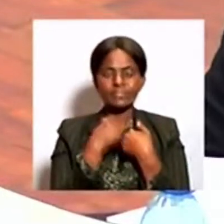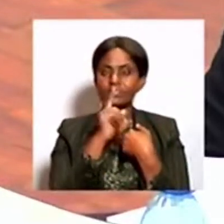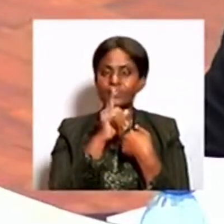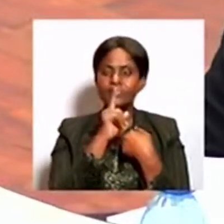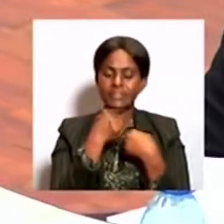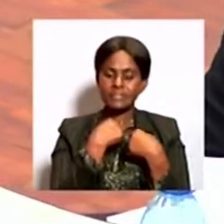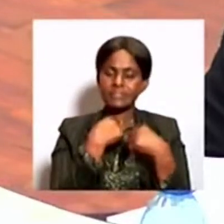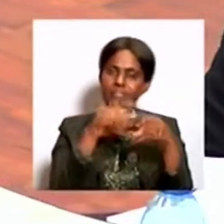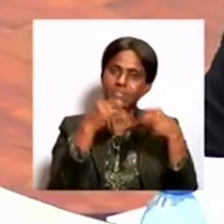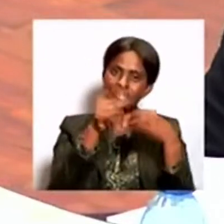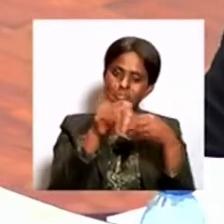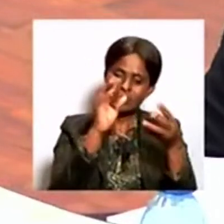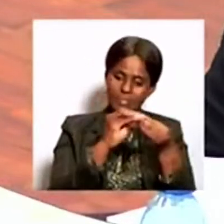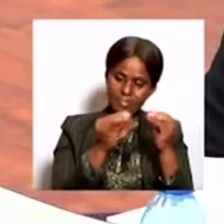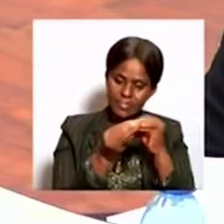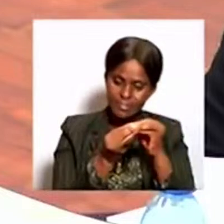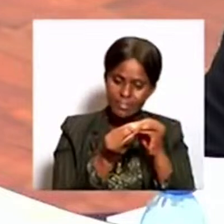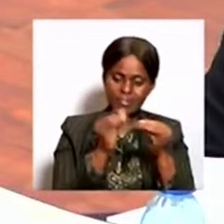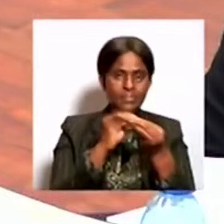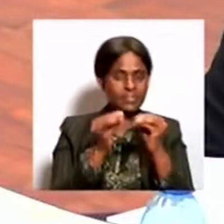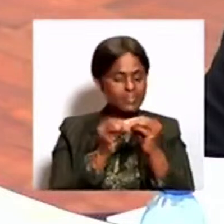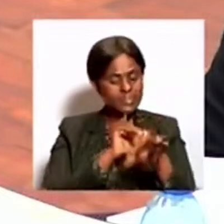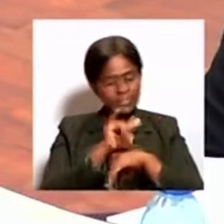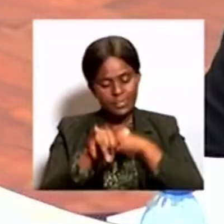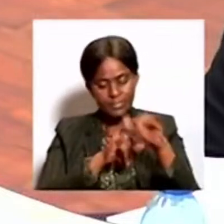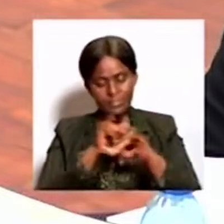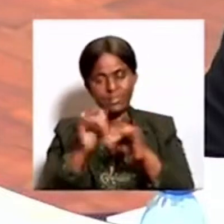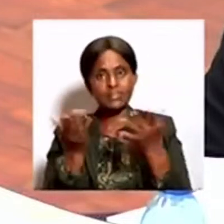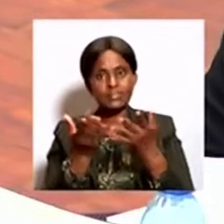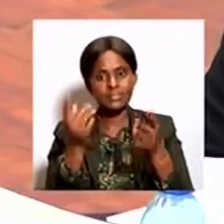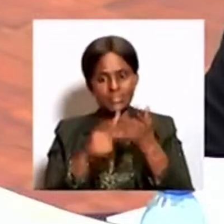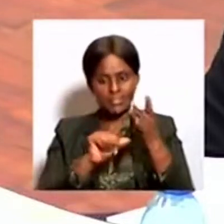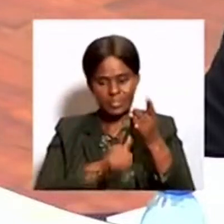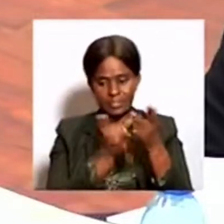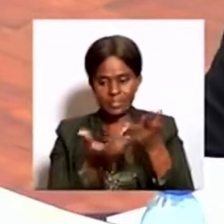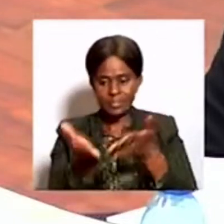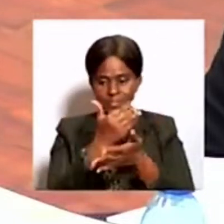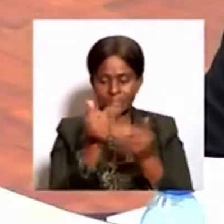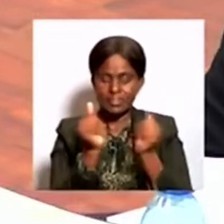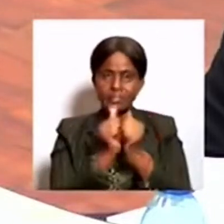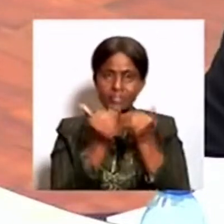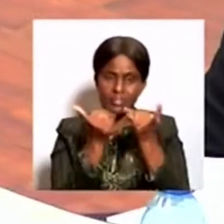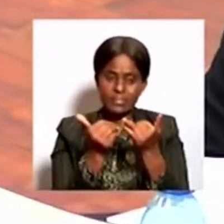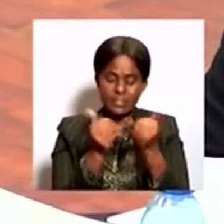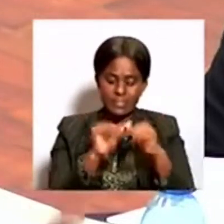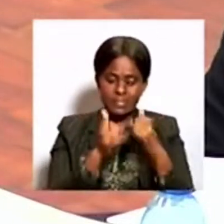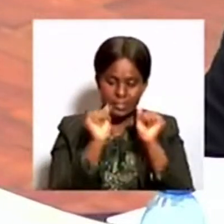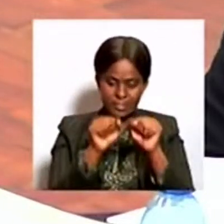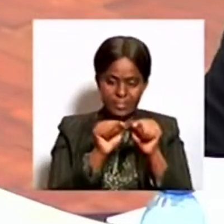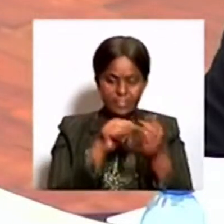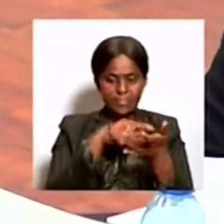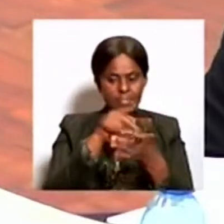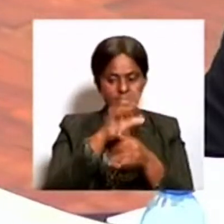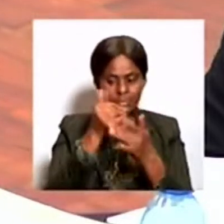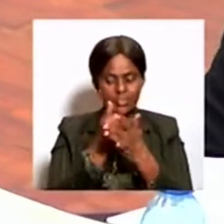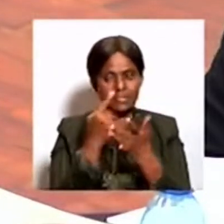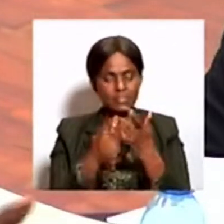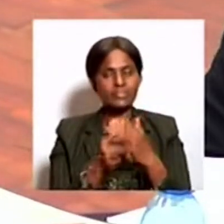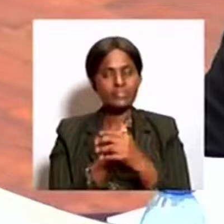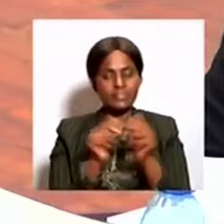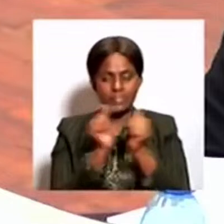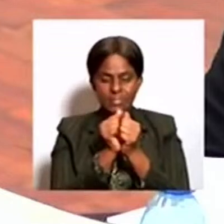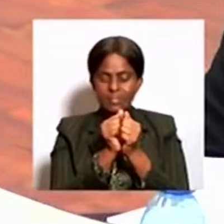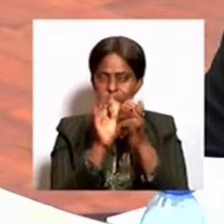you figures. Figures don't lie. What we were collecting then and now, we're able to pay our liabilities